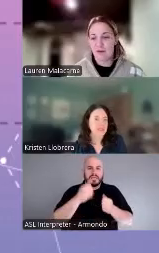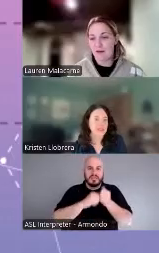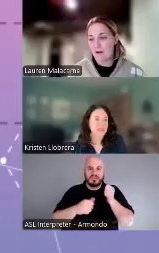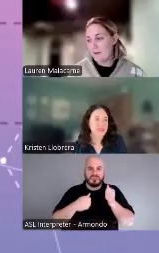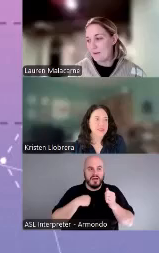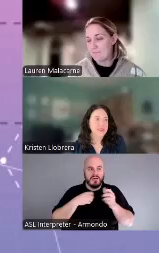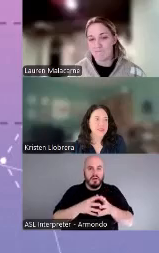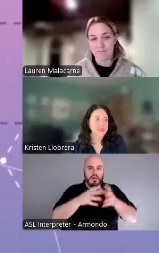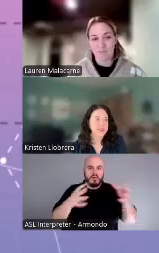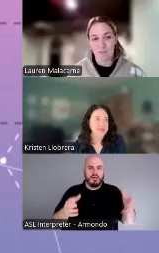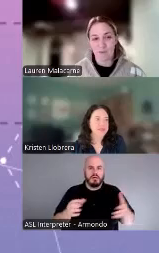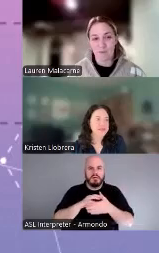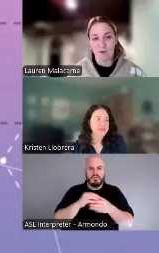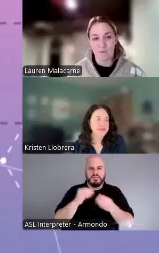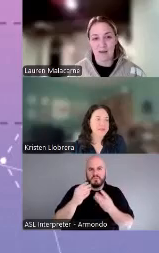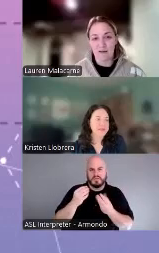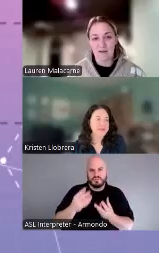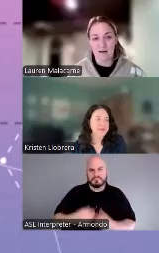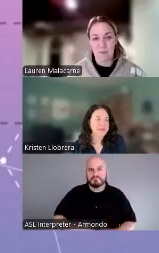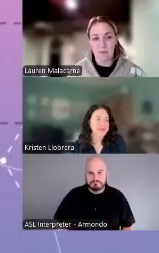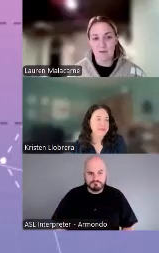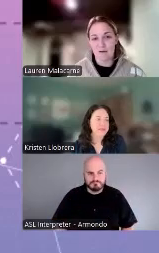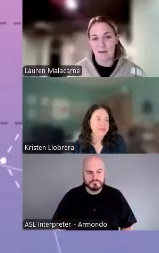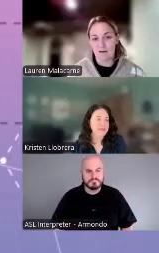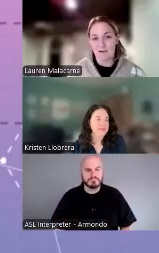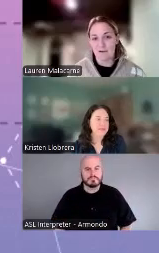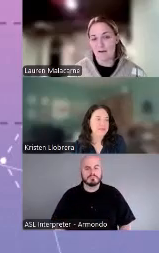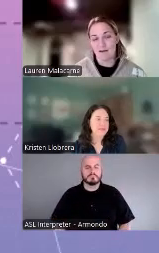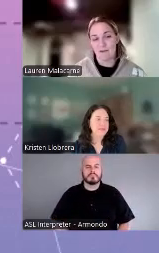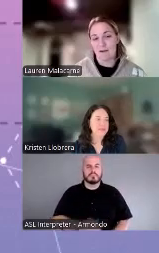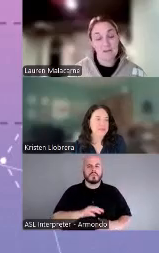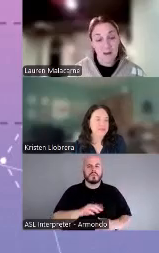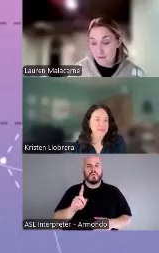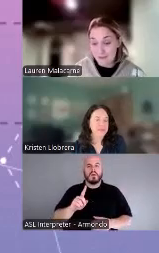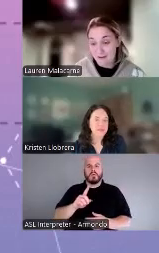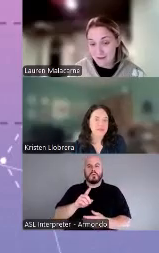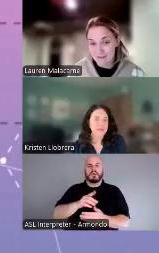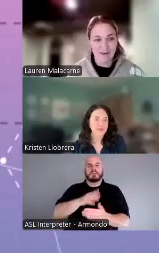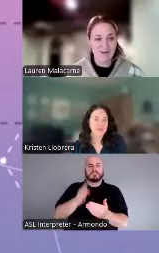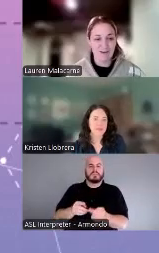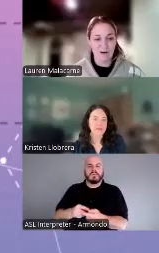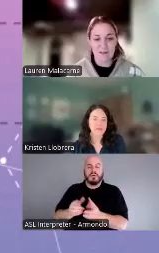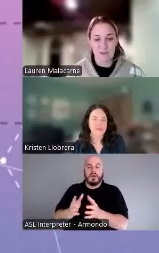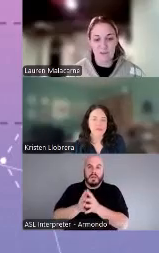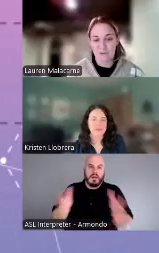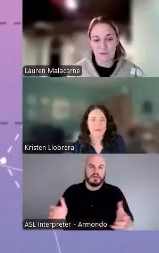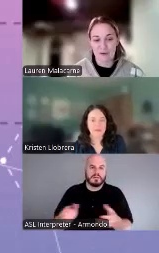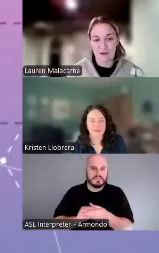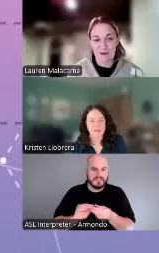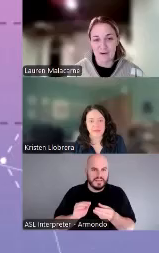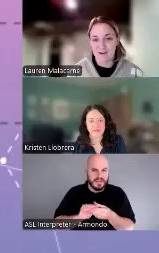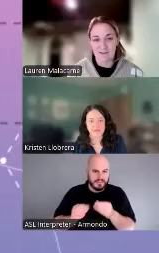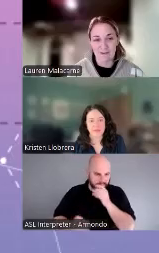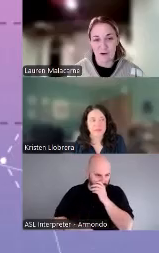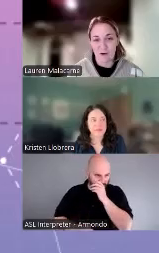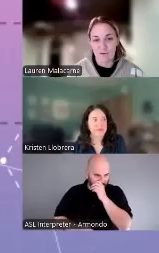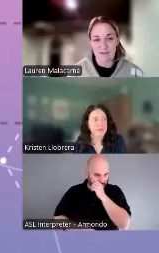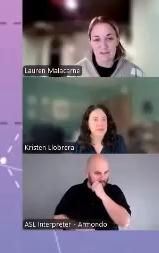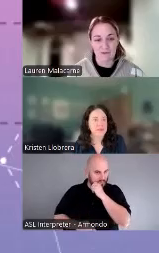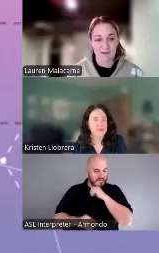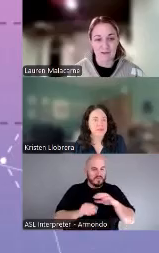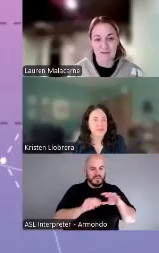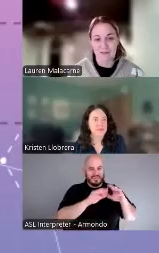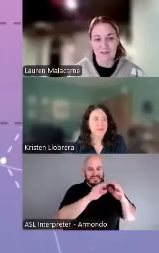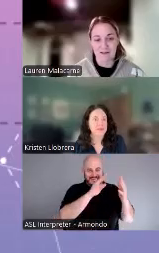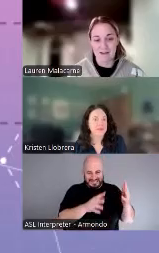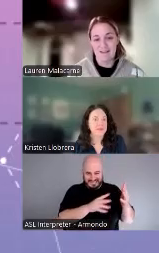So where we ended up, again, we had a ton to say, right? So we went from here, all of these